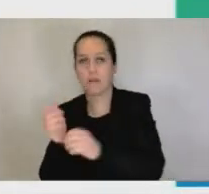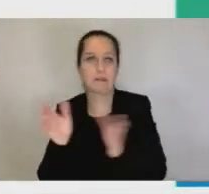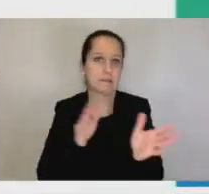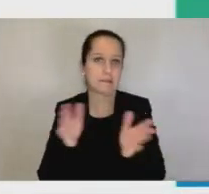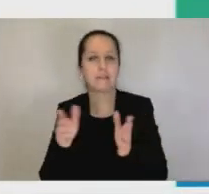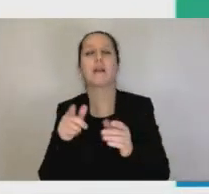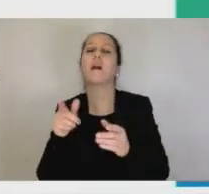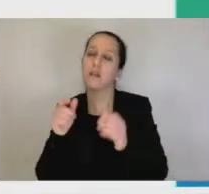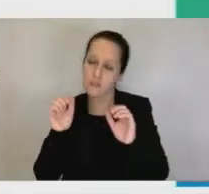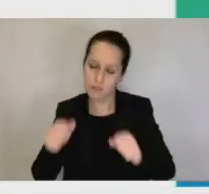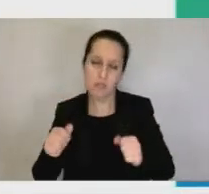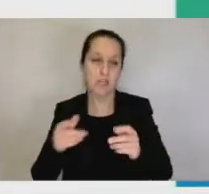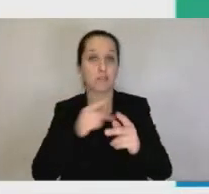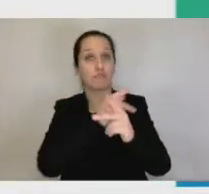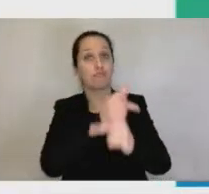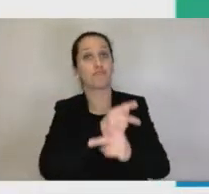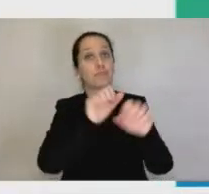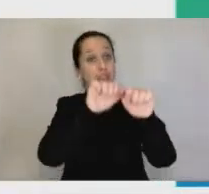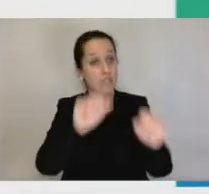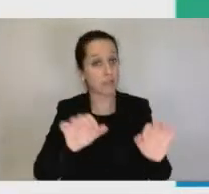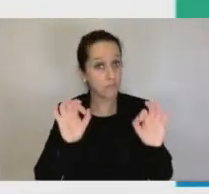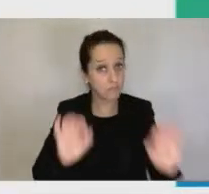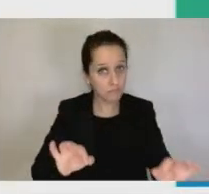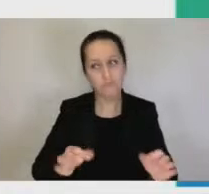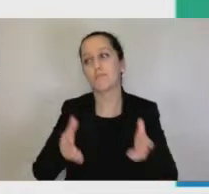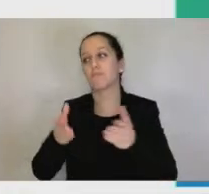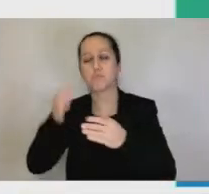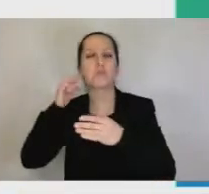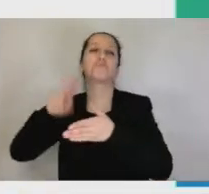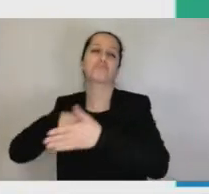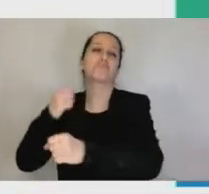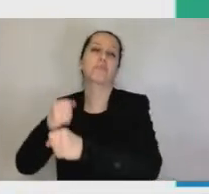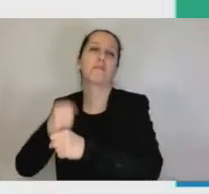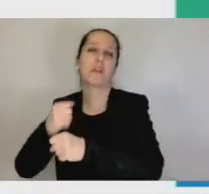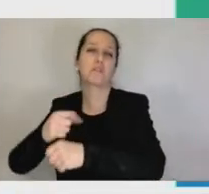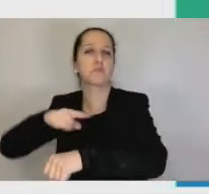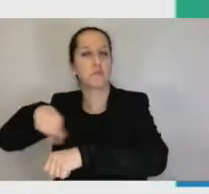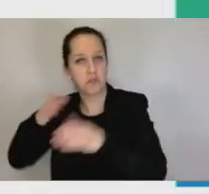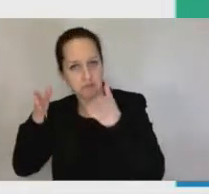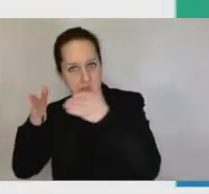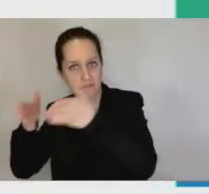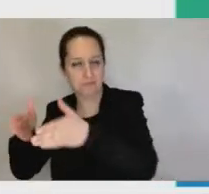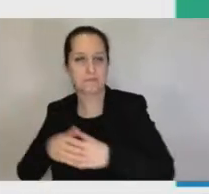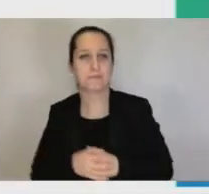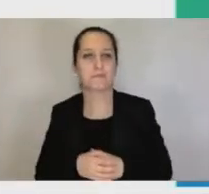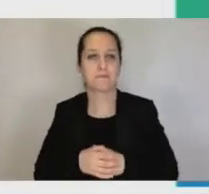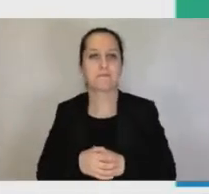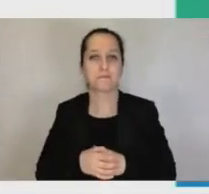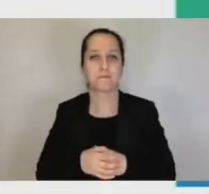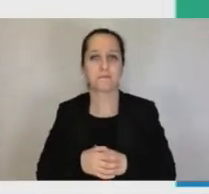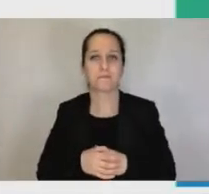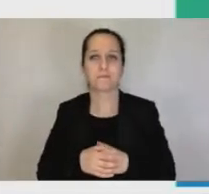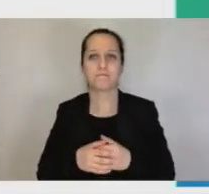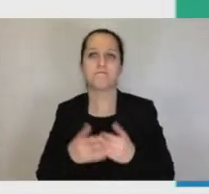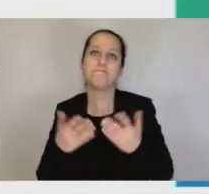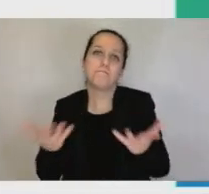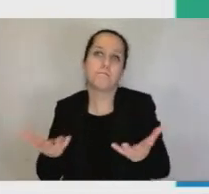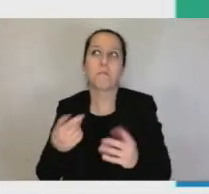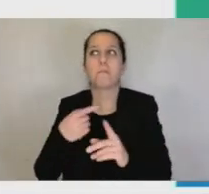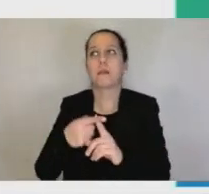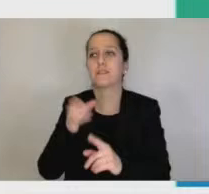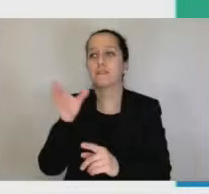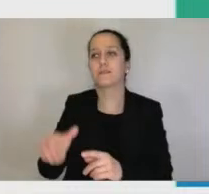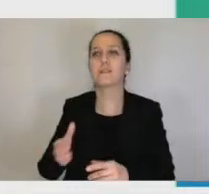to work in formal employment. Measures should also be adopted